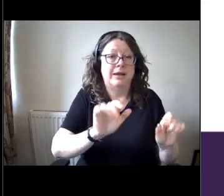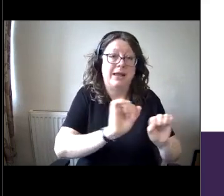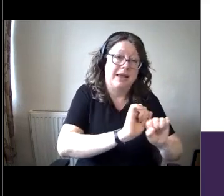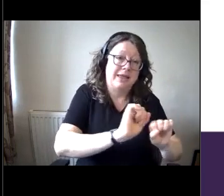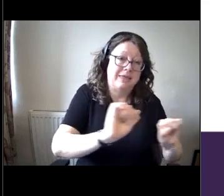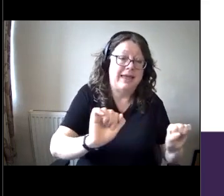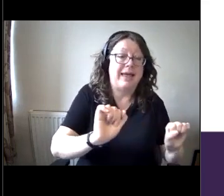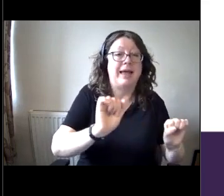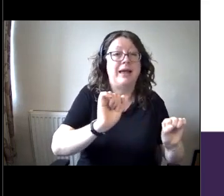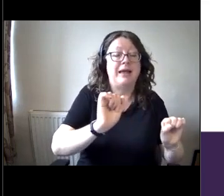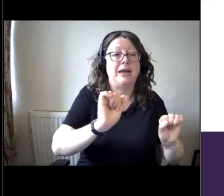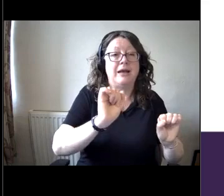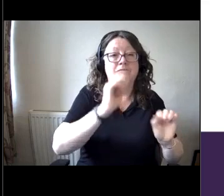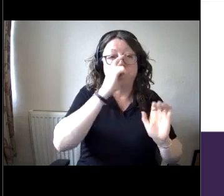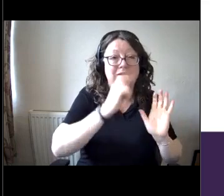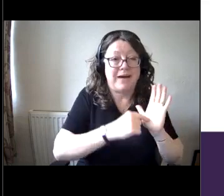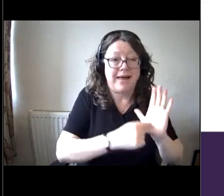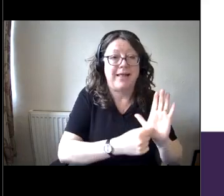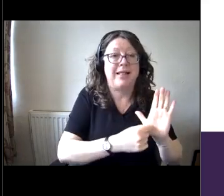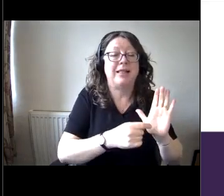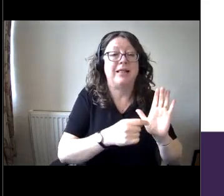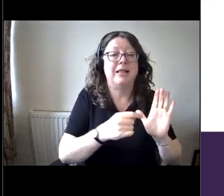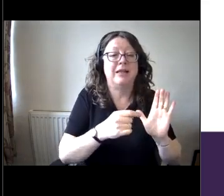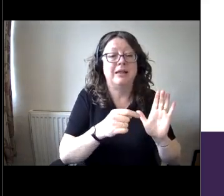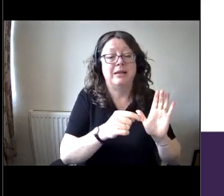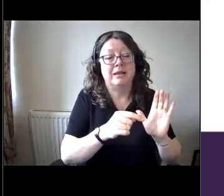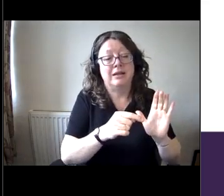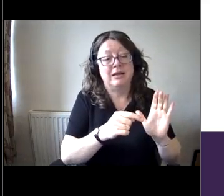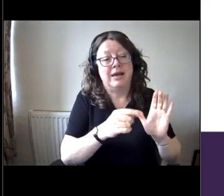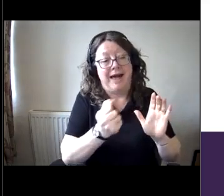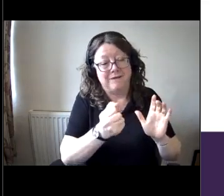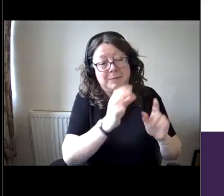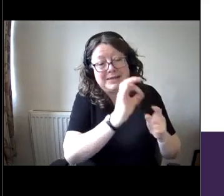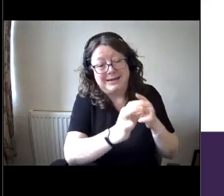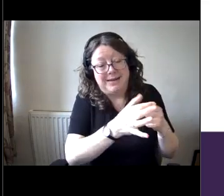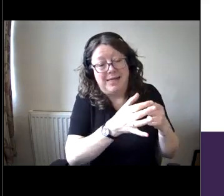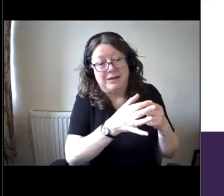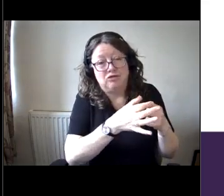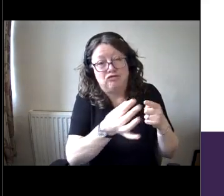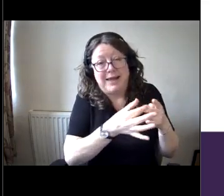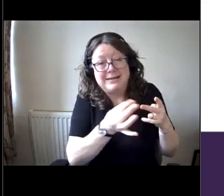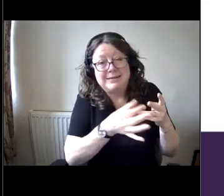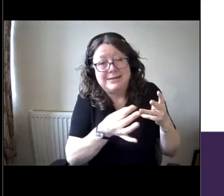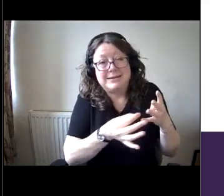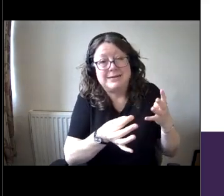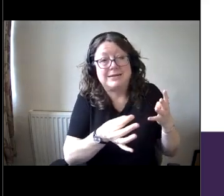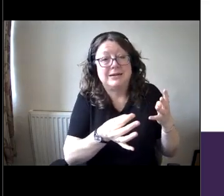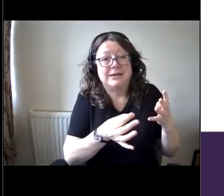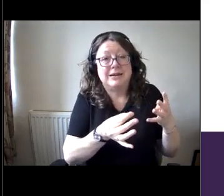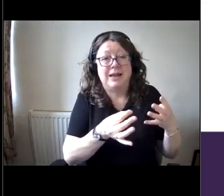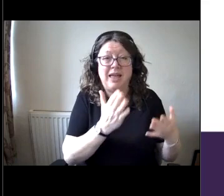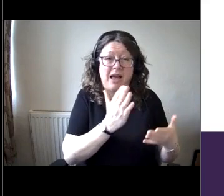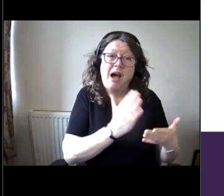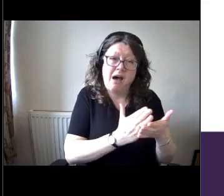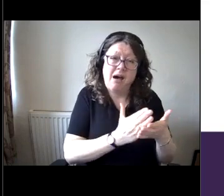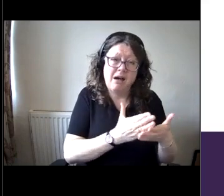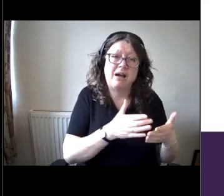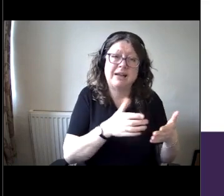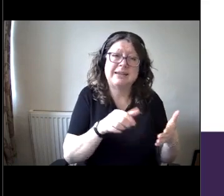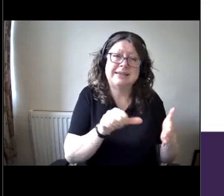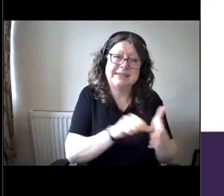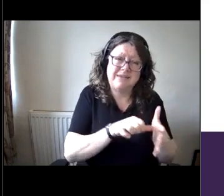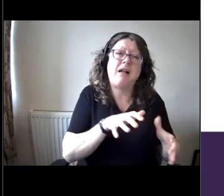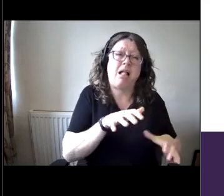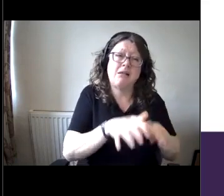are certain traits and characteristics within that profile that are actually very difficult for them, and